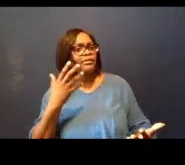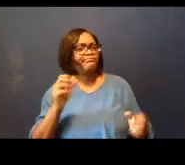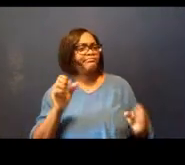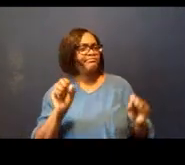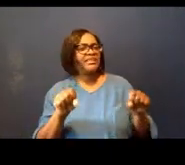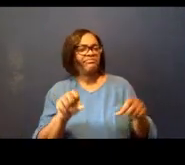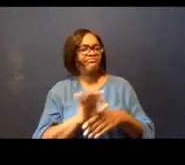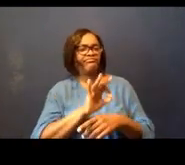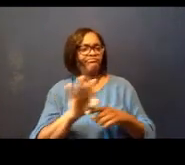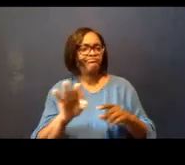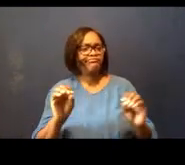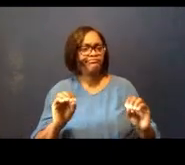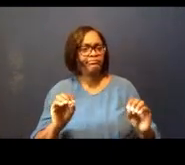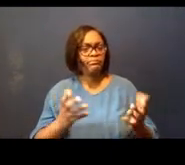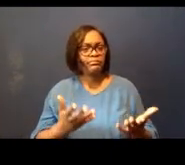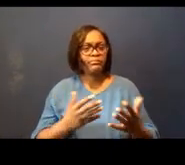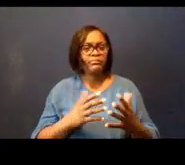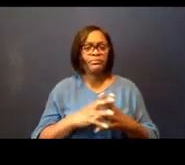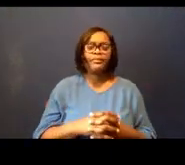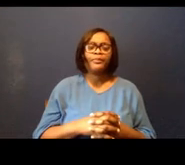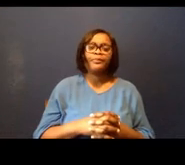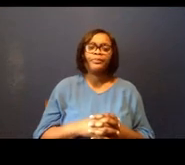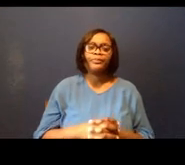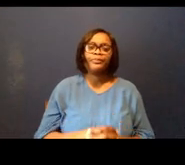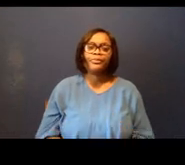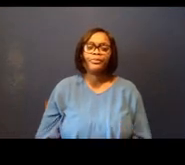mind that this was back in